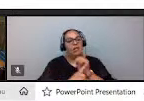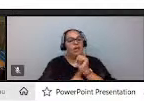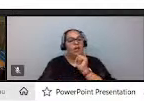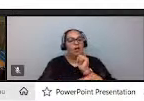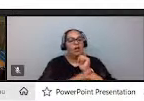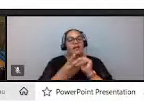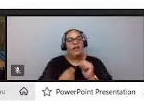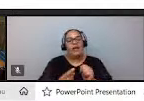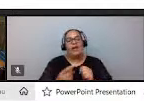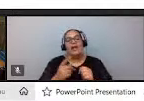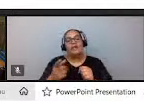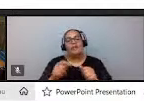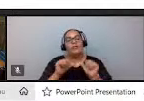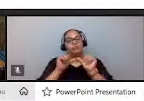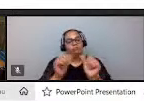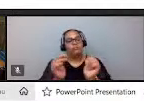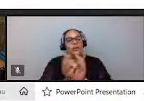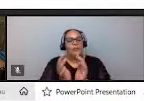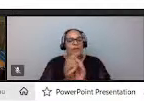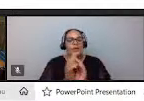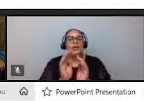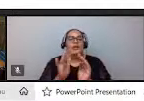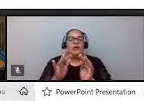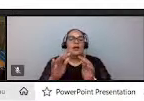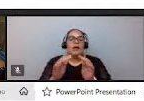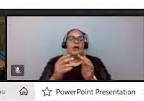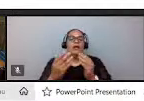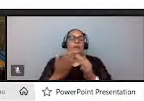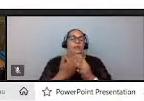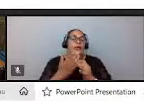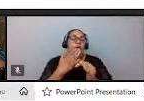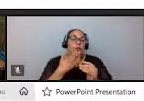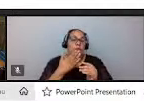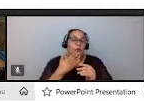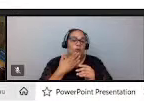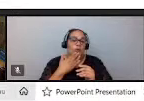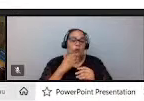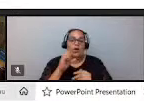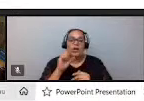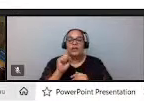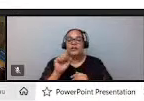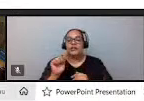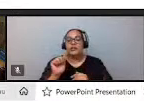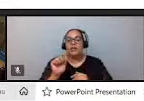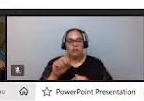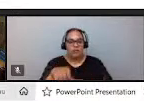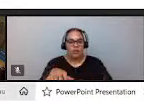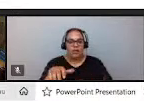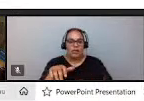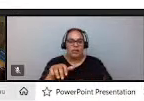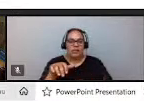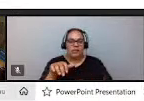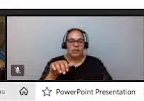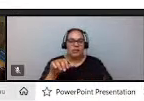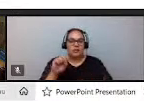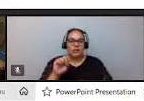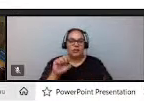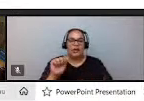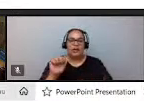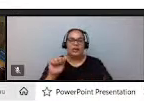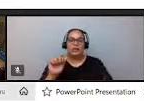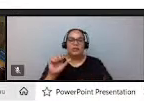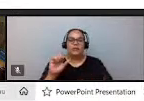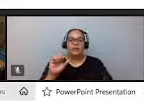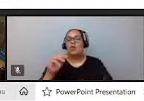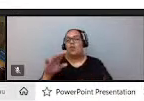there is also the continuous meetings that continue to happen between umoa and The Shipping Lines as facilitated by